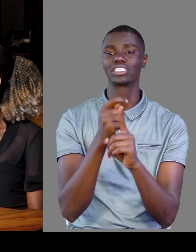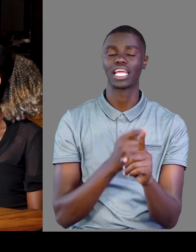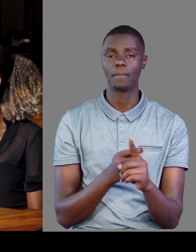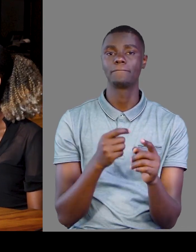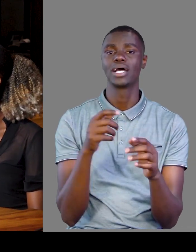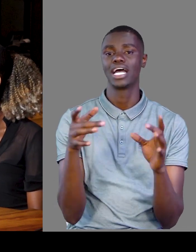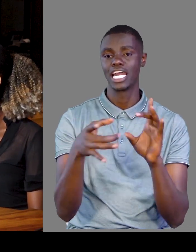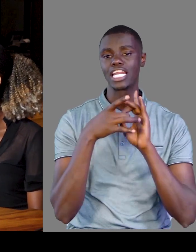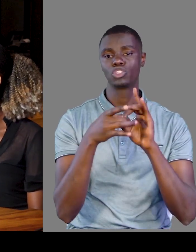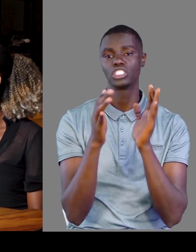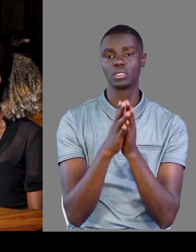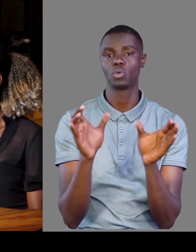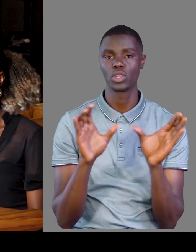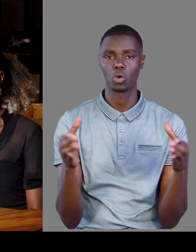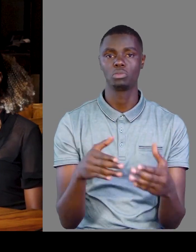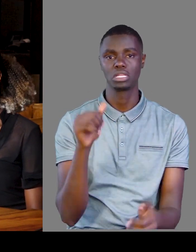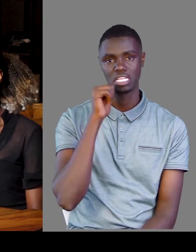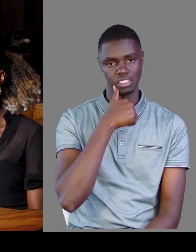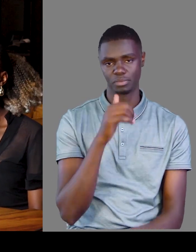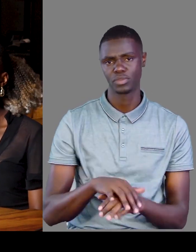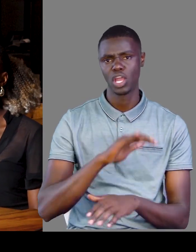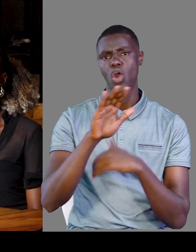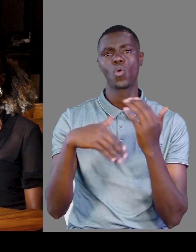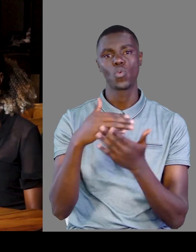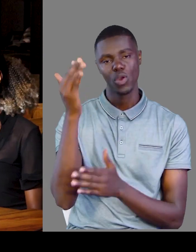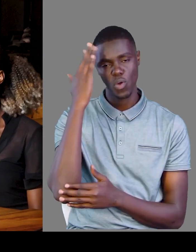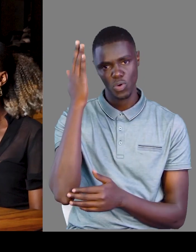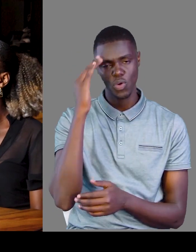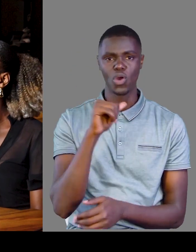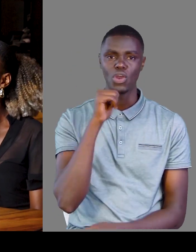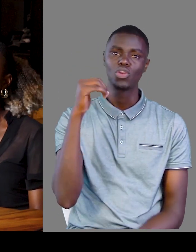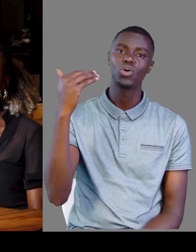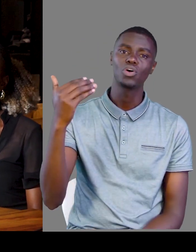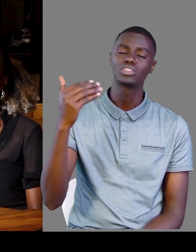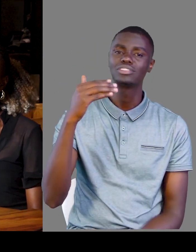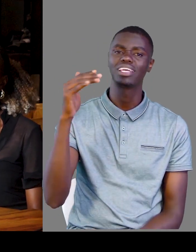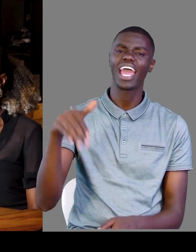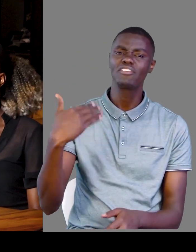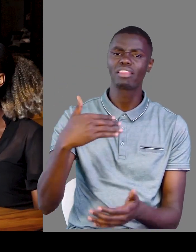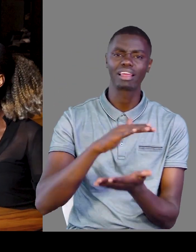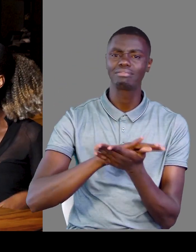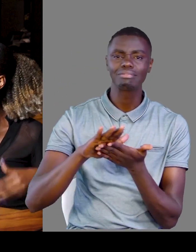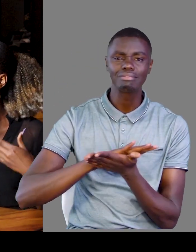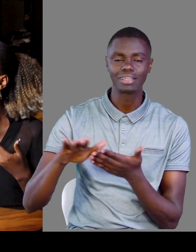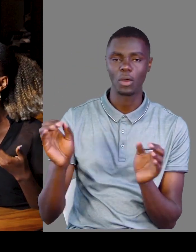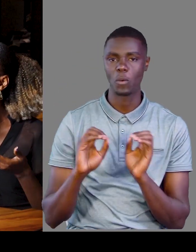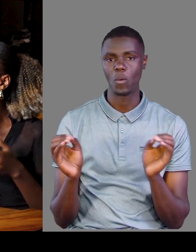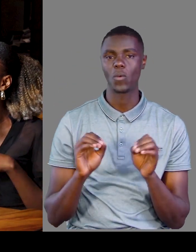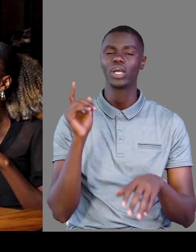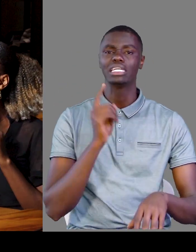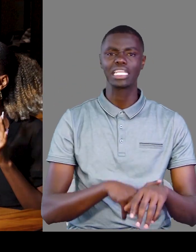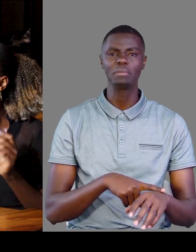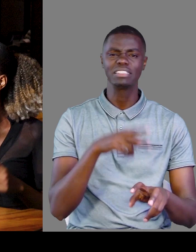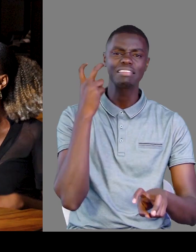relationship between communities. Yeah. That's nice. Now we all know si kila siku inakuanga too smooth. So what motivates you when